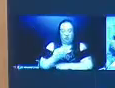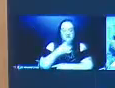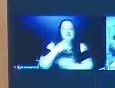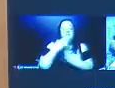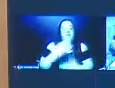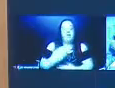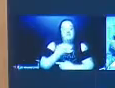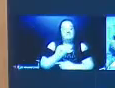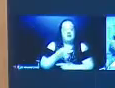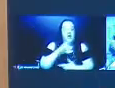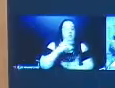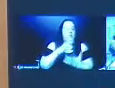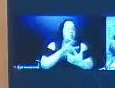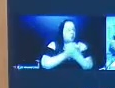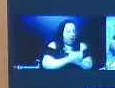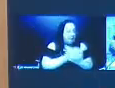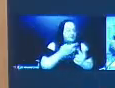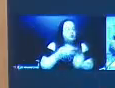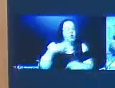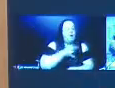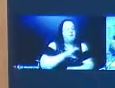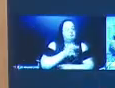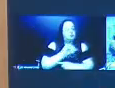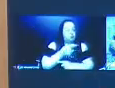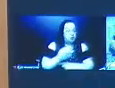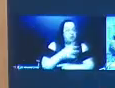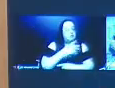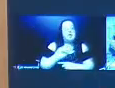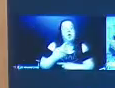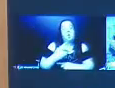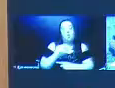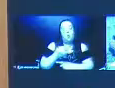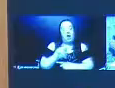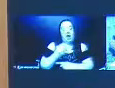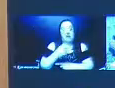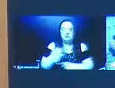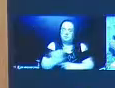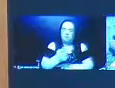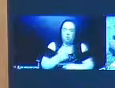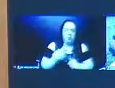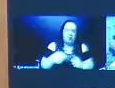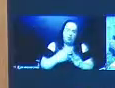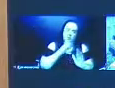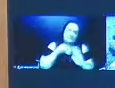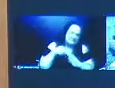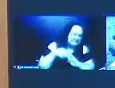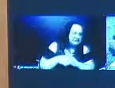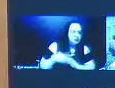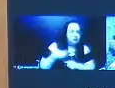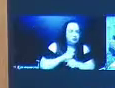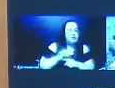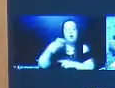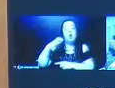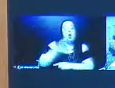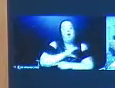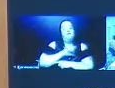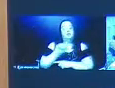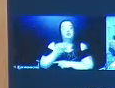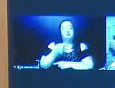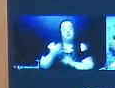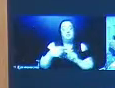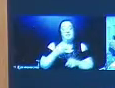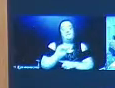Officer Jones and Officer Whitehouse. They both went through extensive training. Officer Jones comes to us from the Metropolitan